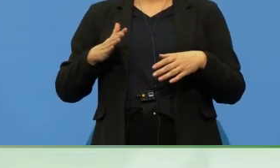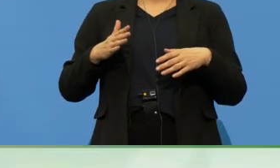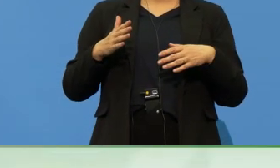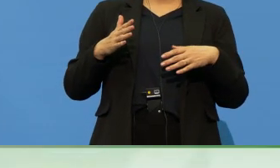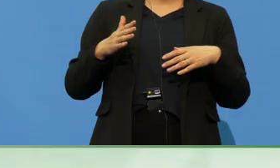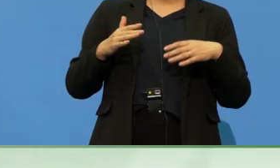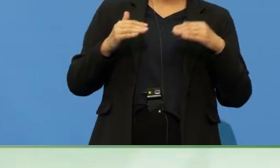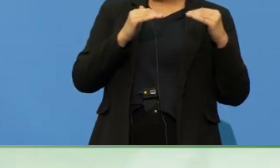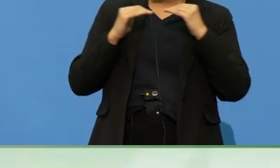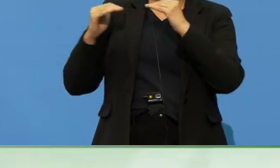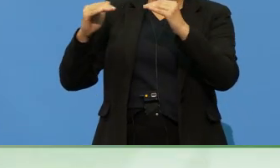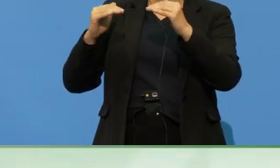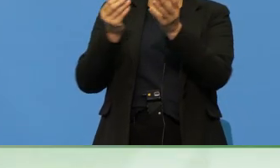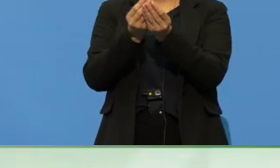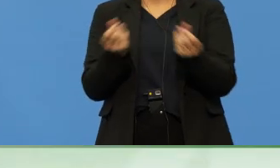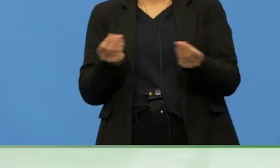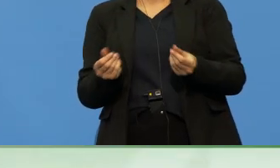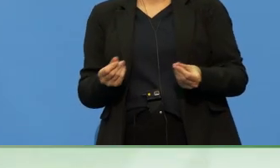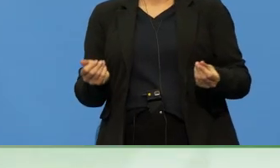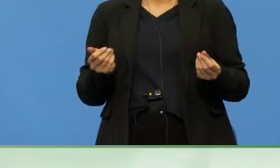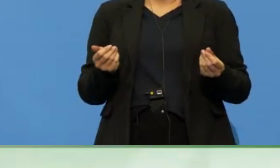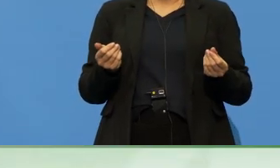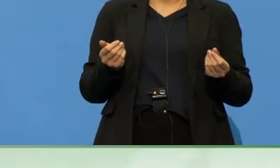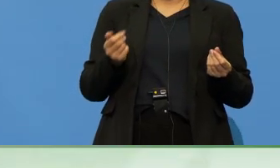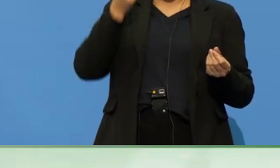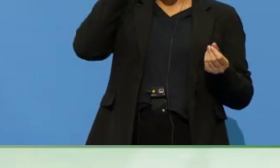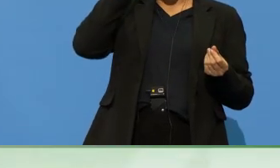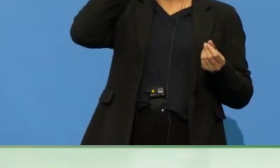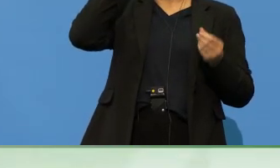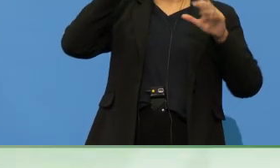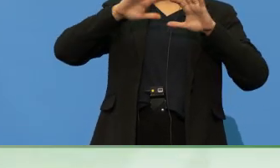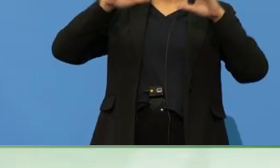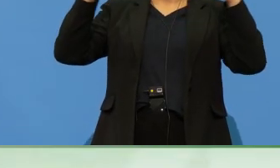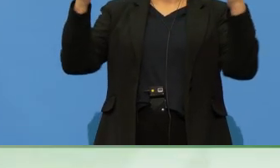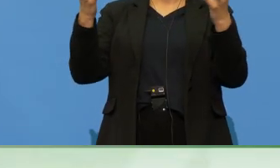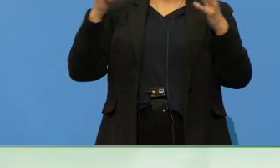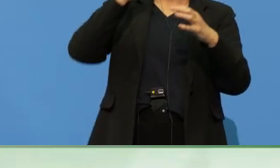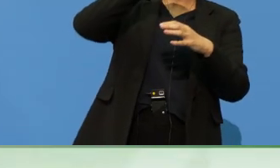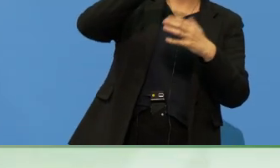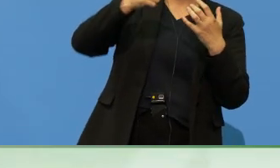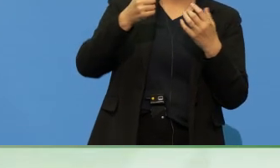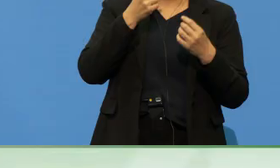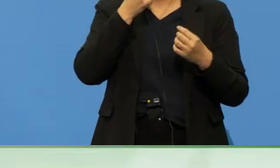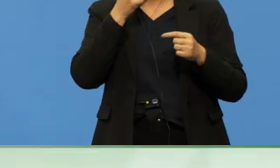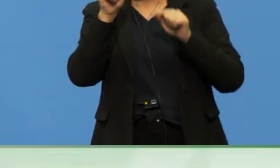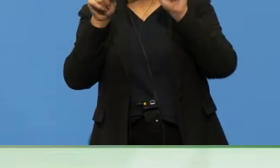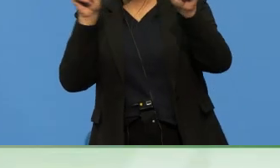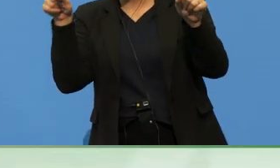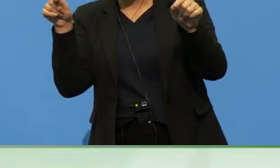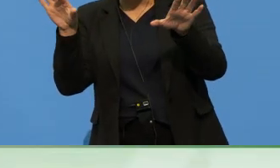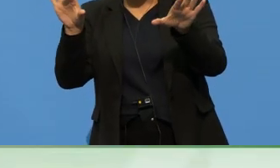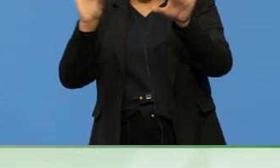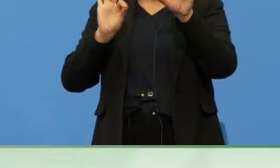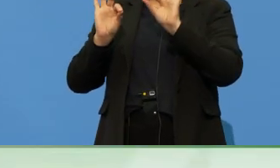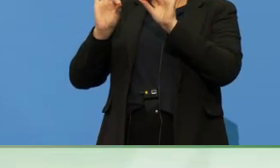also to speak with our partners to think global, and we could implement new solution useful